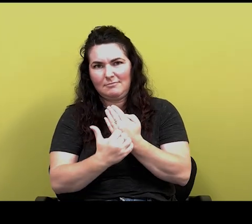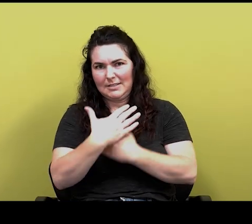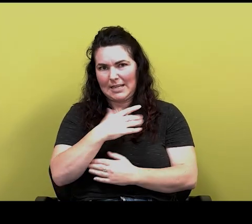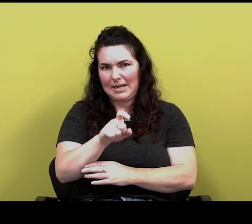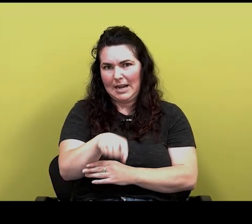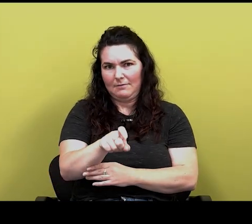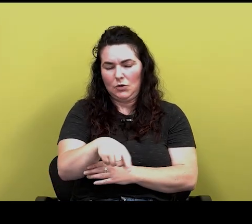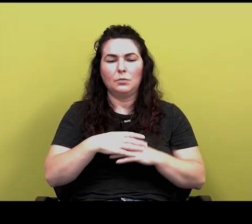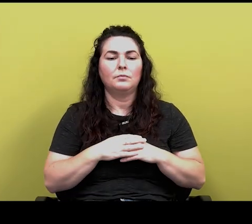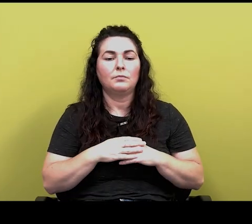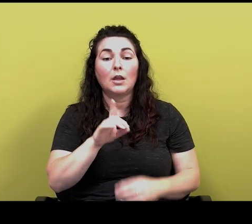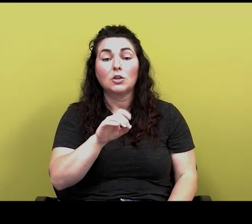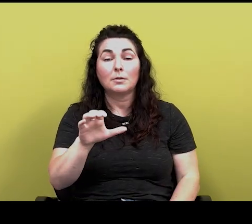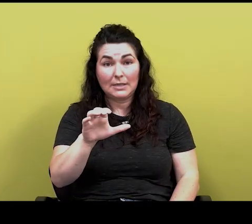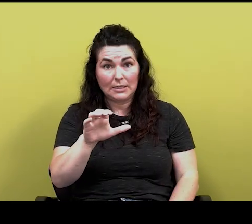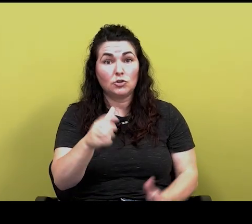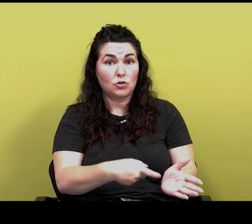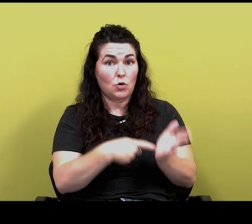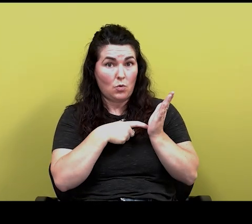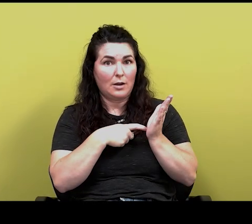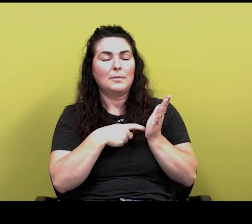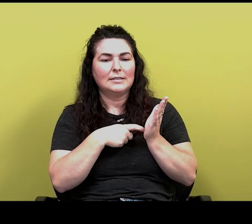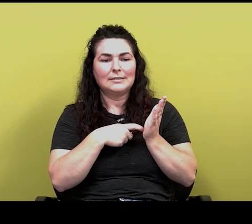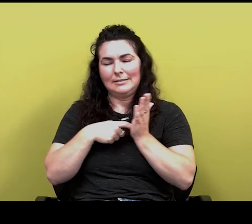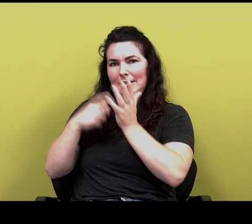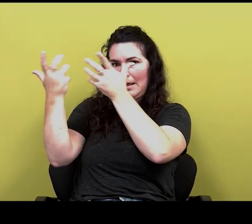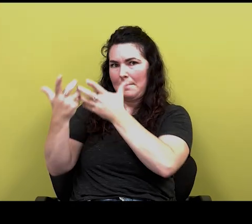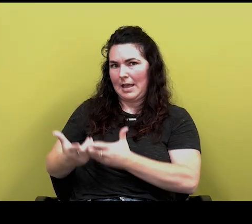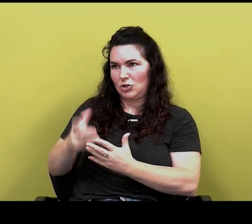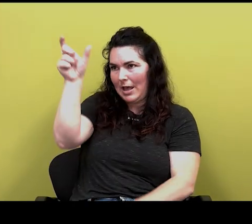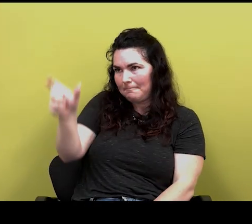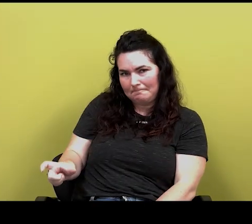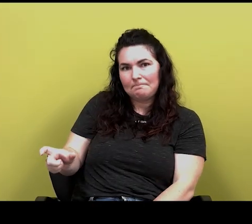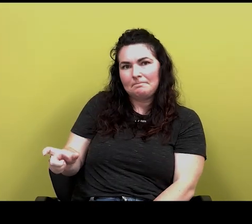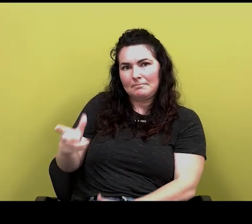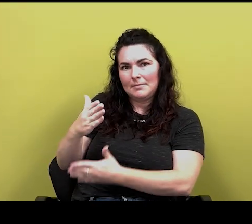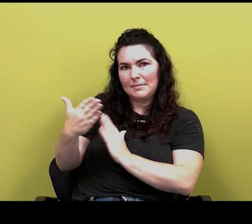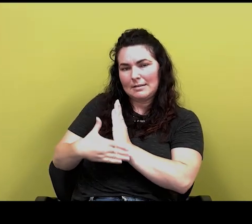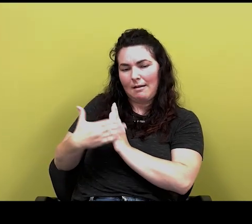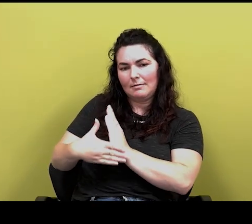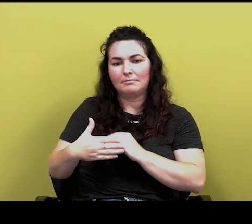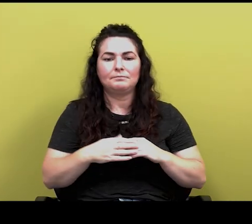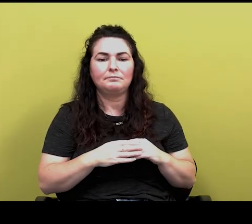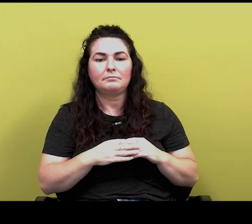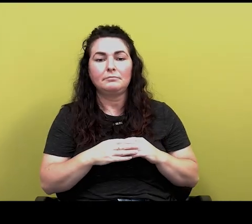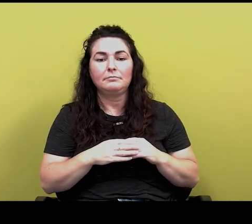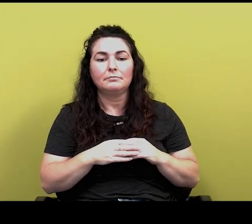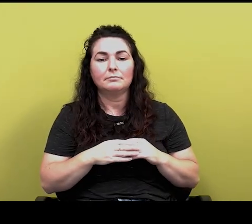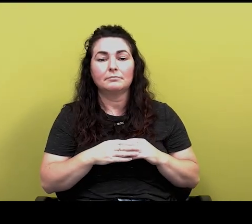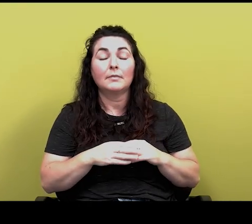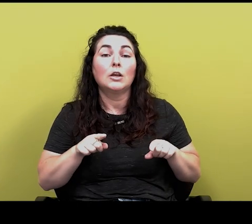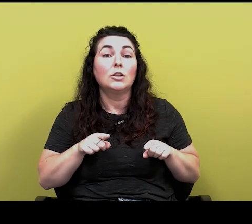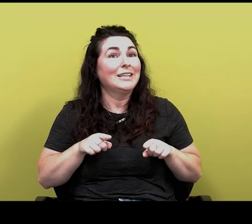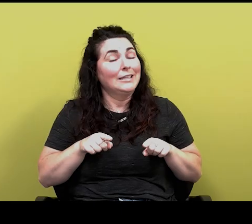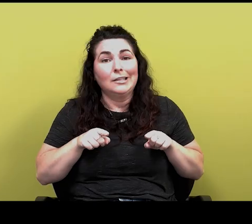registration. The documentation requirements are outlined next to the corresponding application type. If at any time students have questions